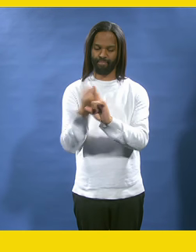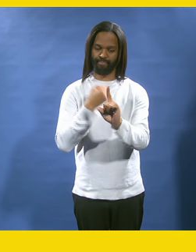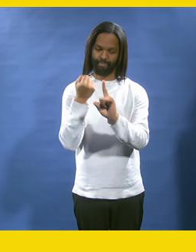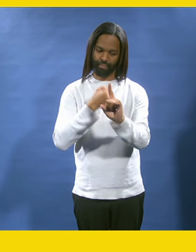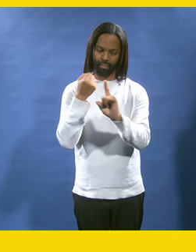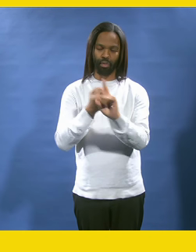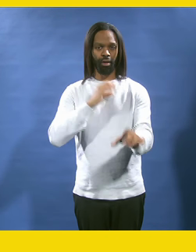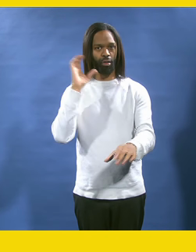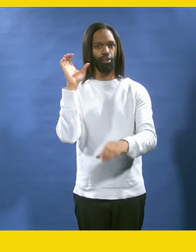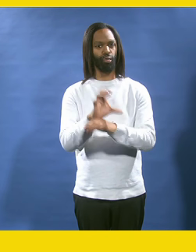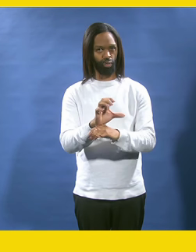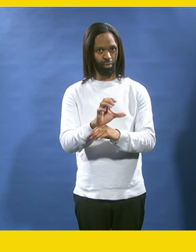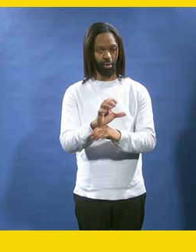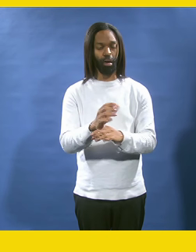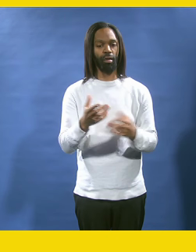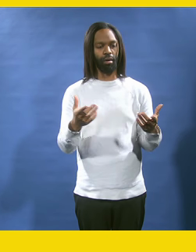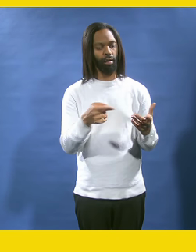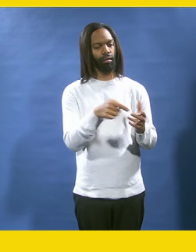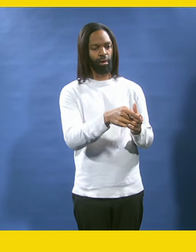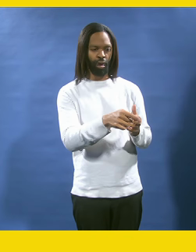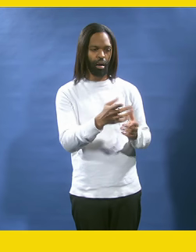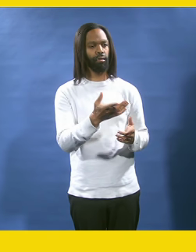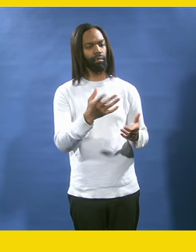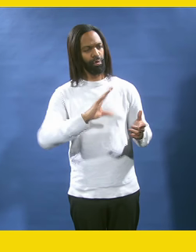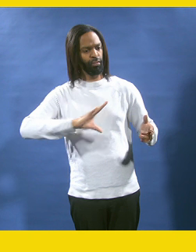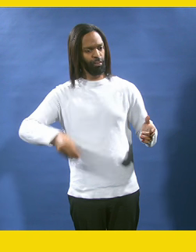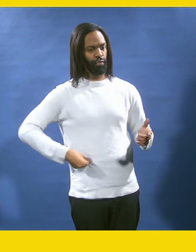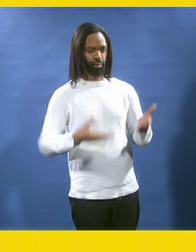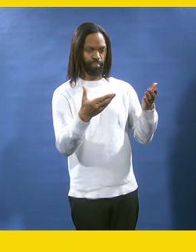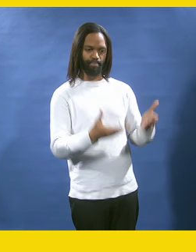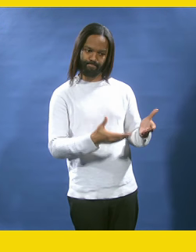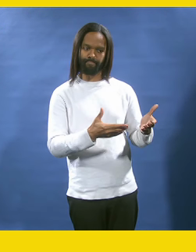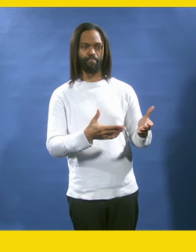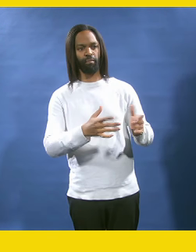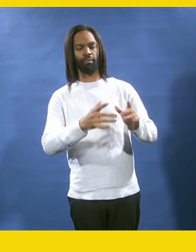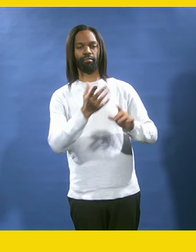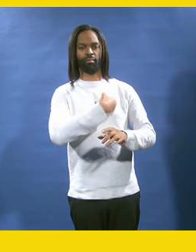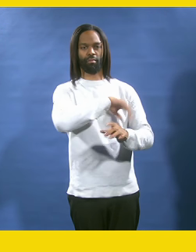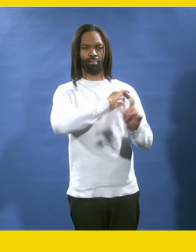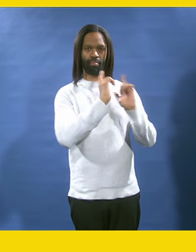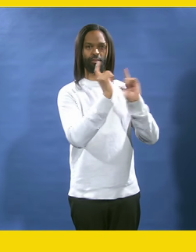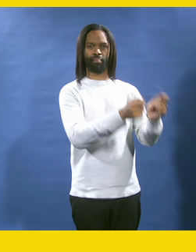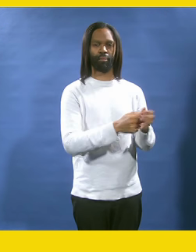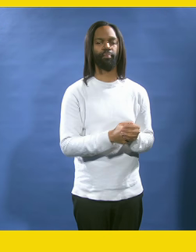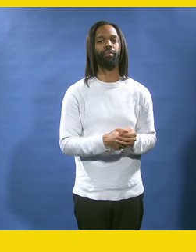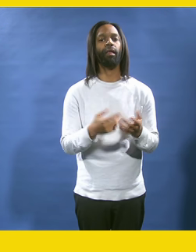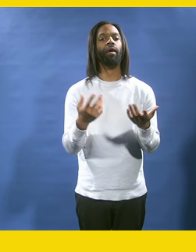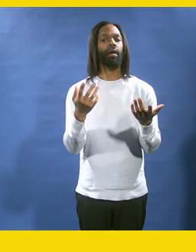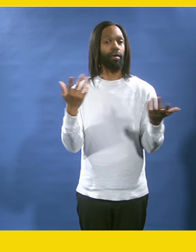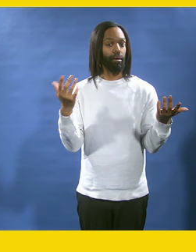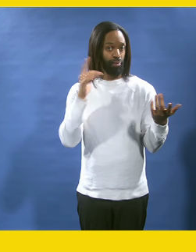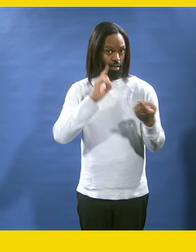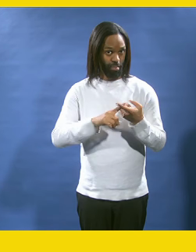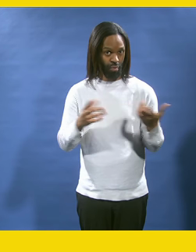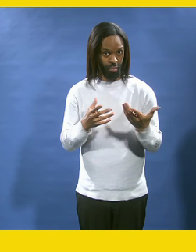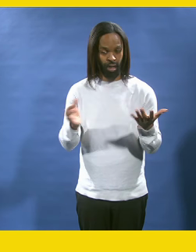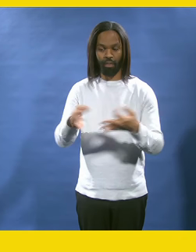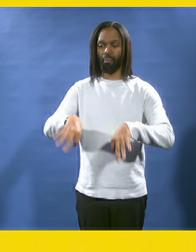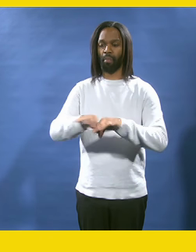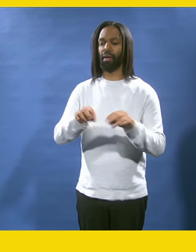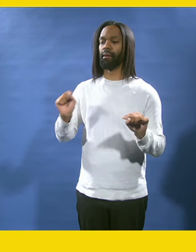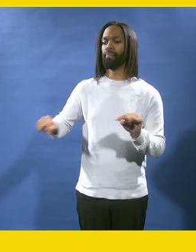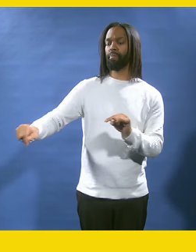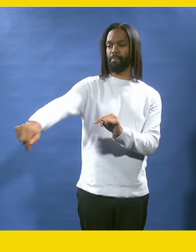exert diplomatic pressure on Pakistan, Iran, and Turkey to stop the forced deportation of Afghan refugees